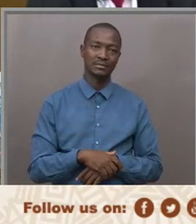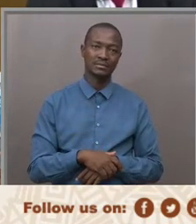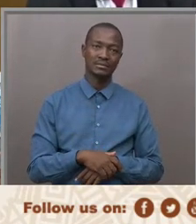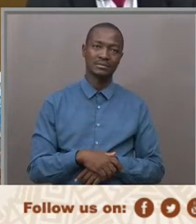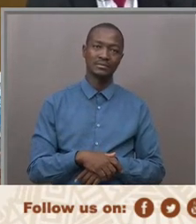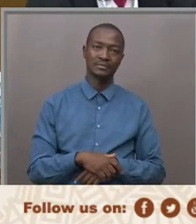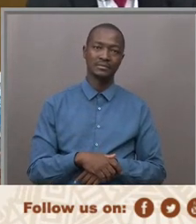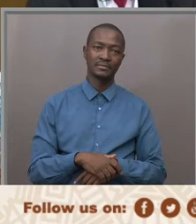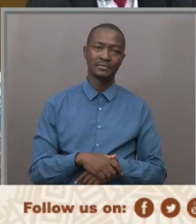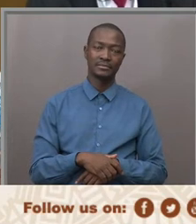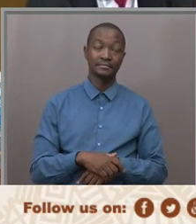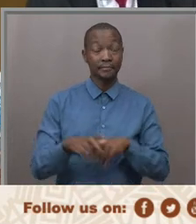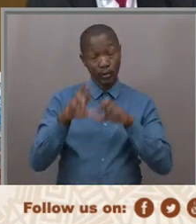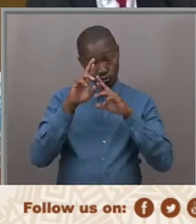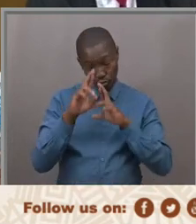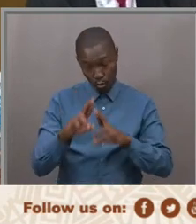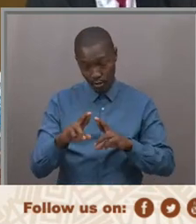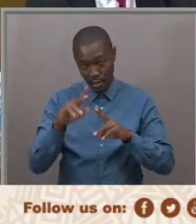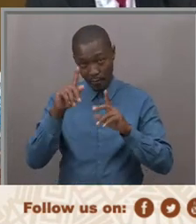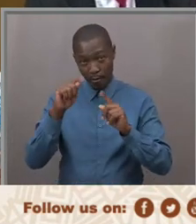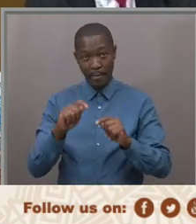So, honorable members,